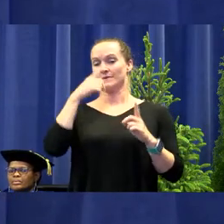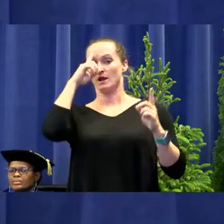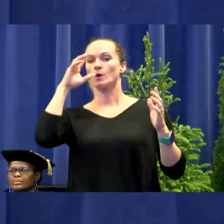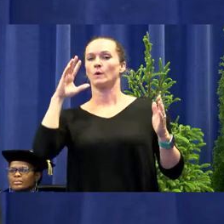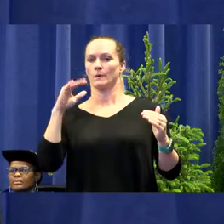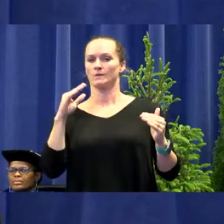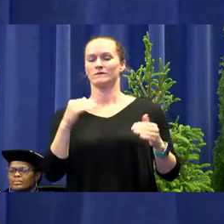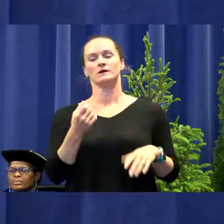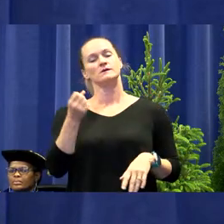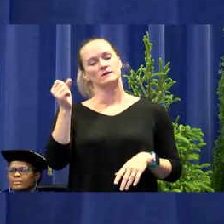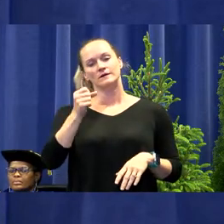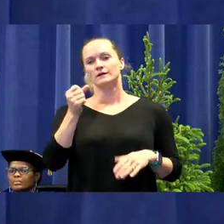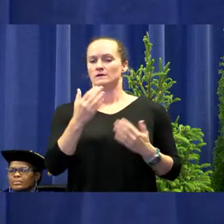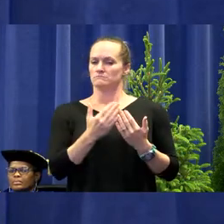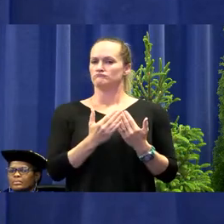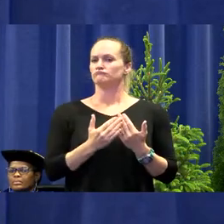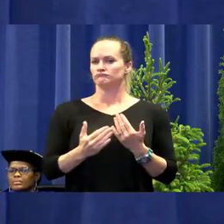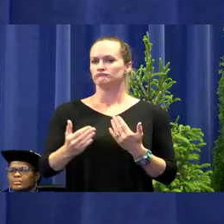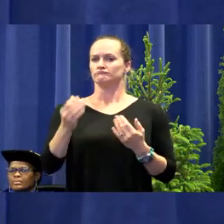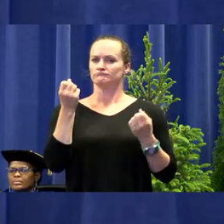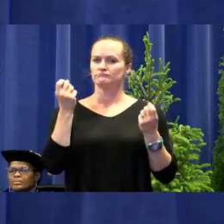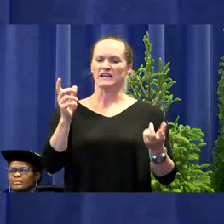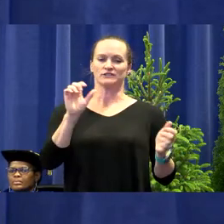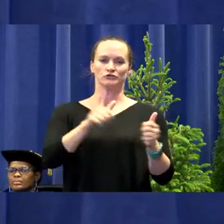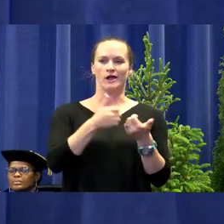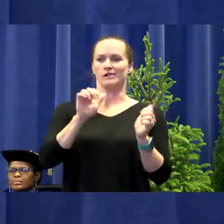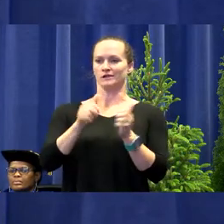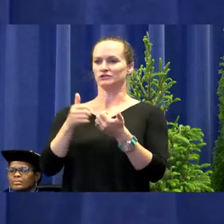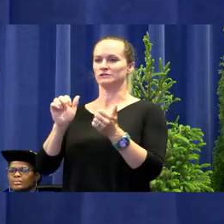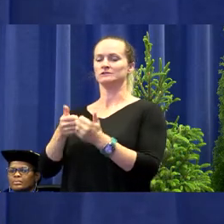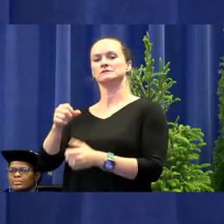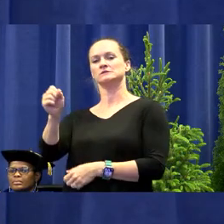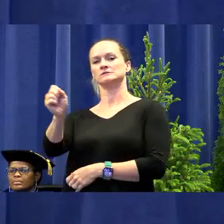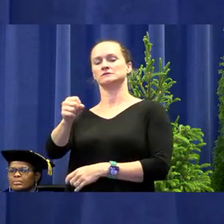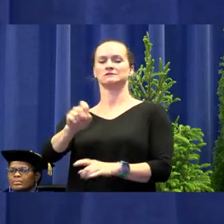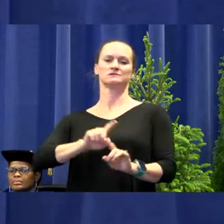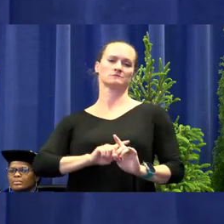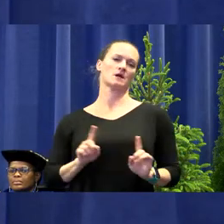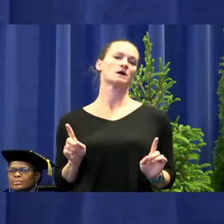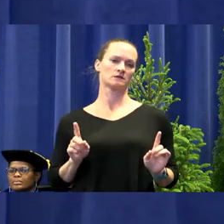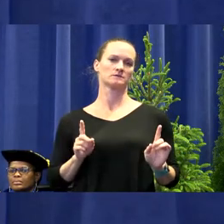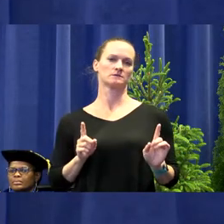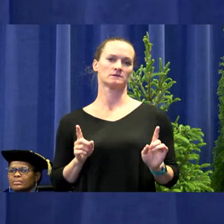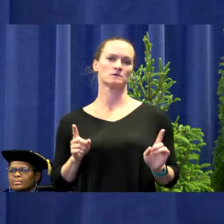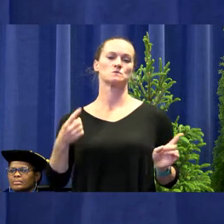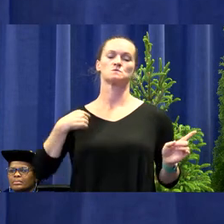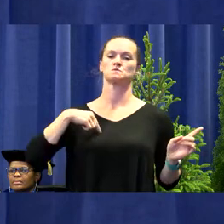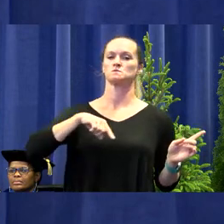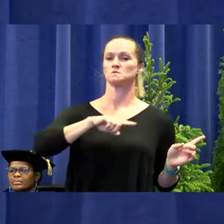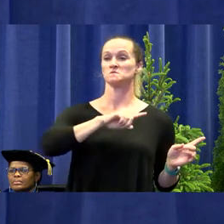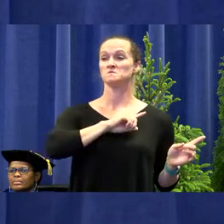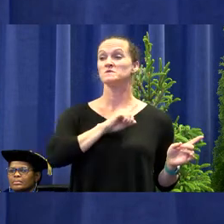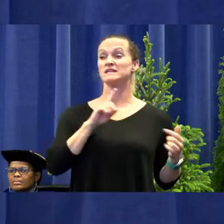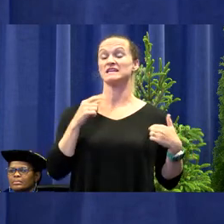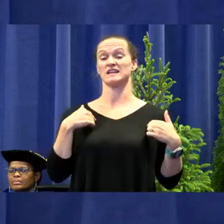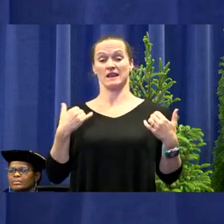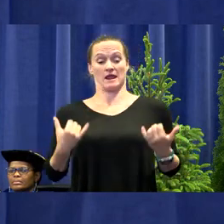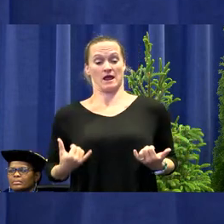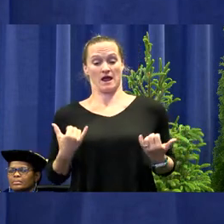we face some serious challenges together, collectively, but it is also true that we are, on average,